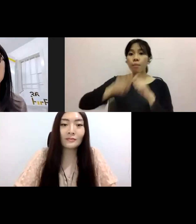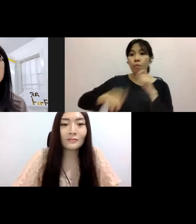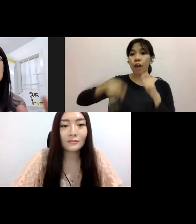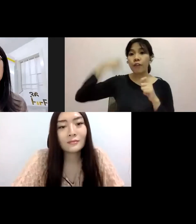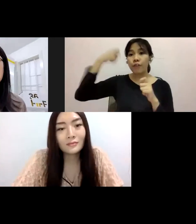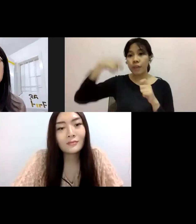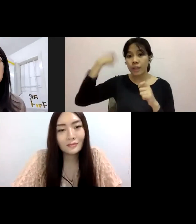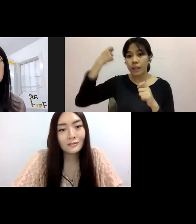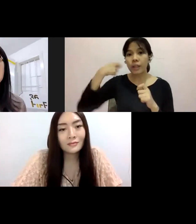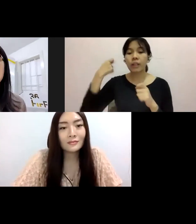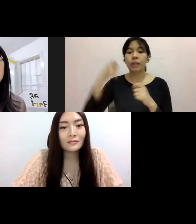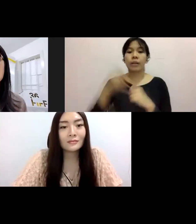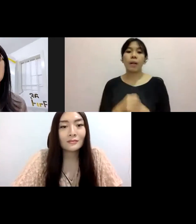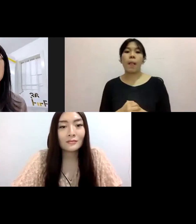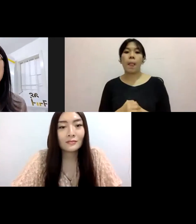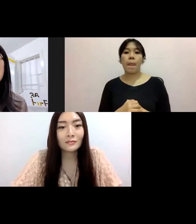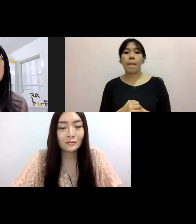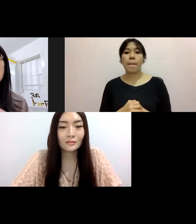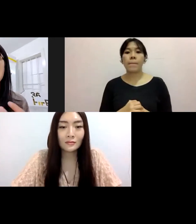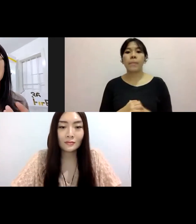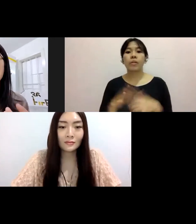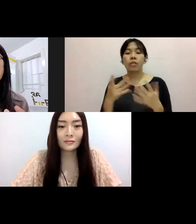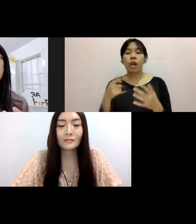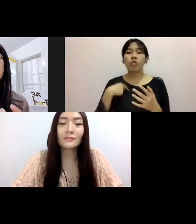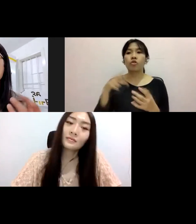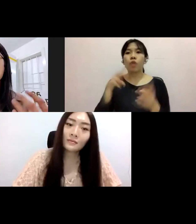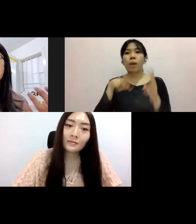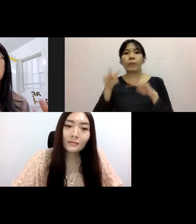support, not just fundings, but also